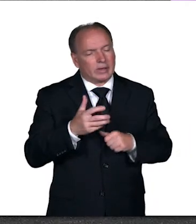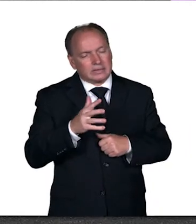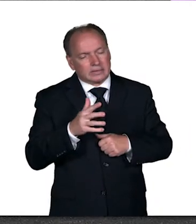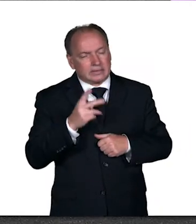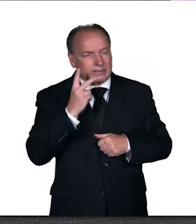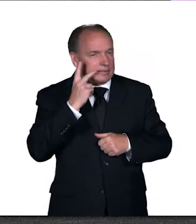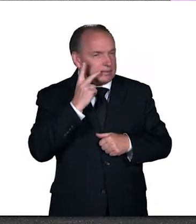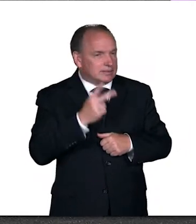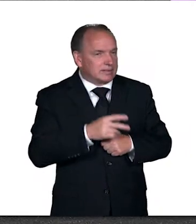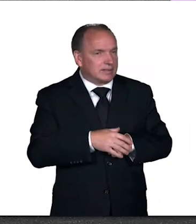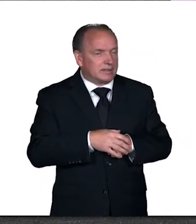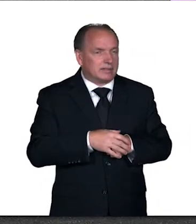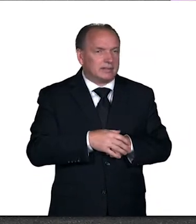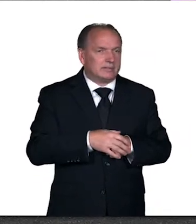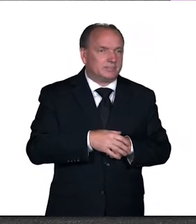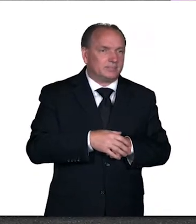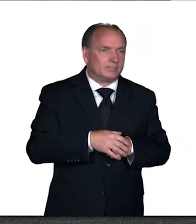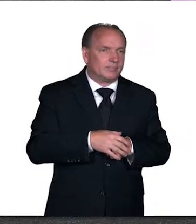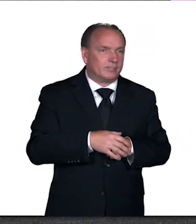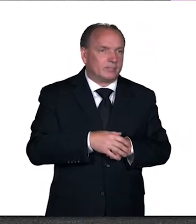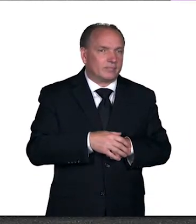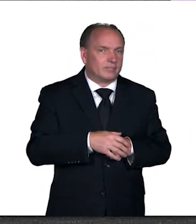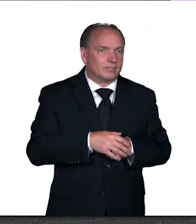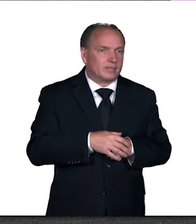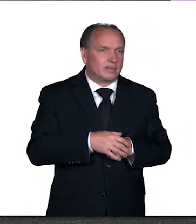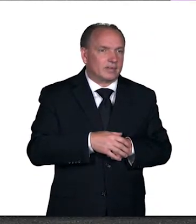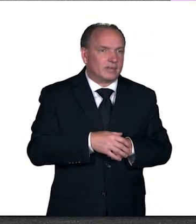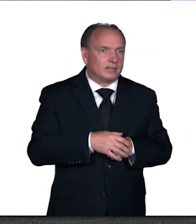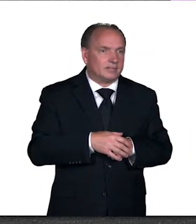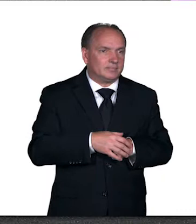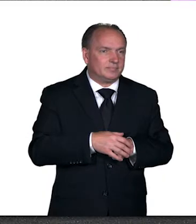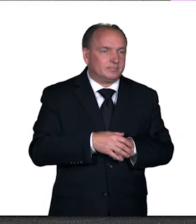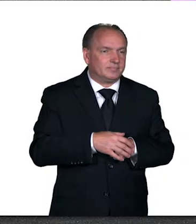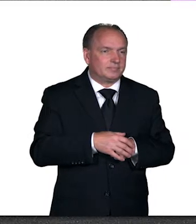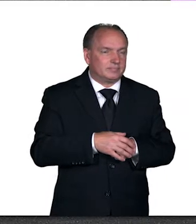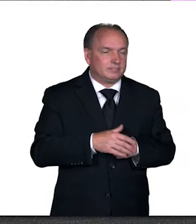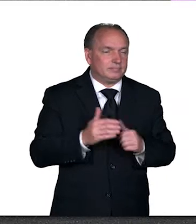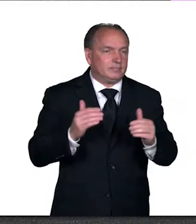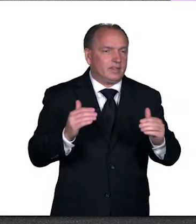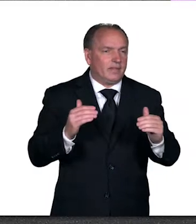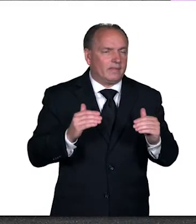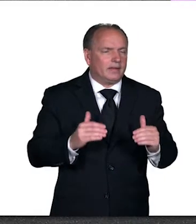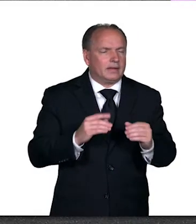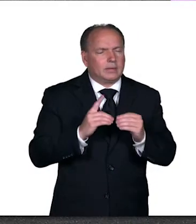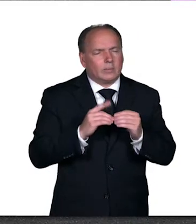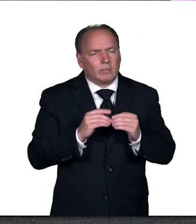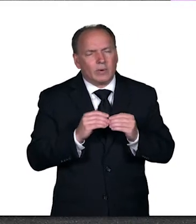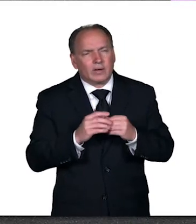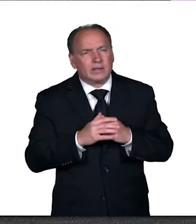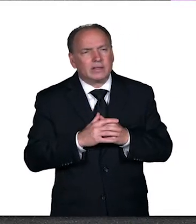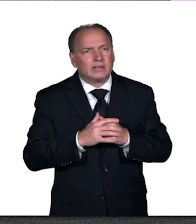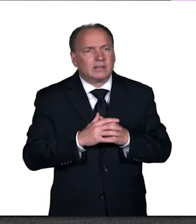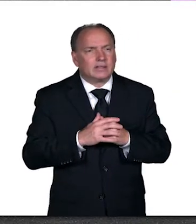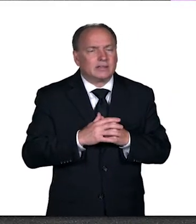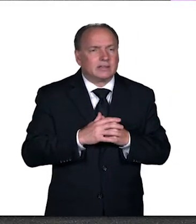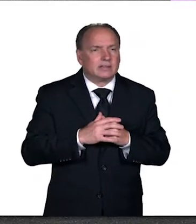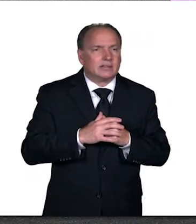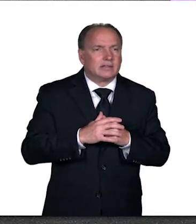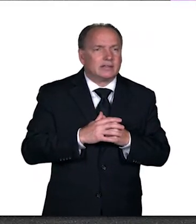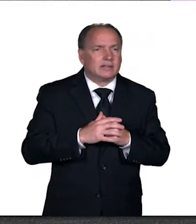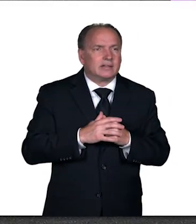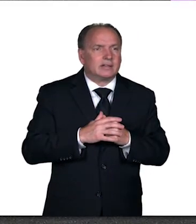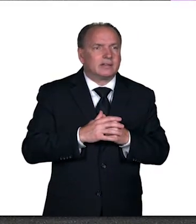kind of see he's spread out a little bit. And then one more. I'm going to kind